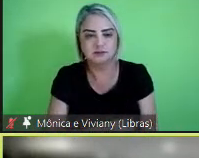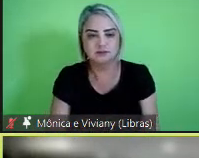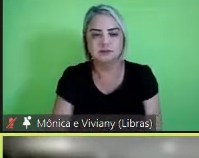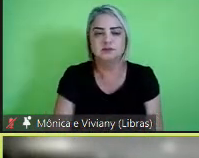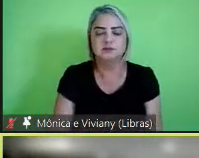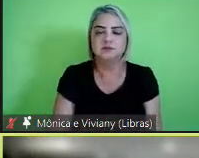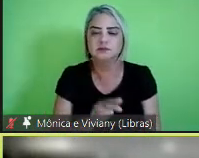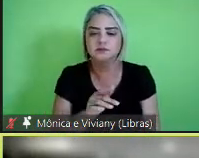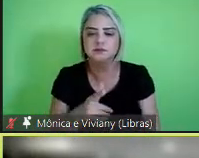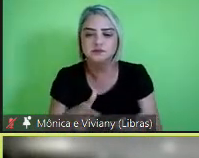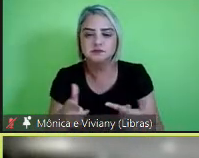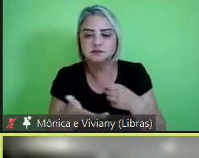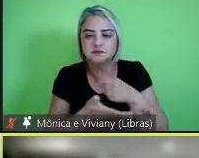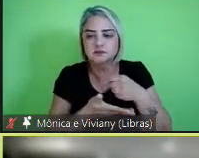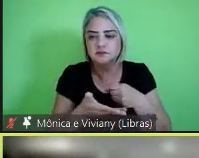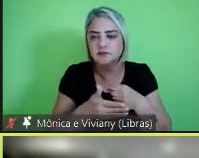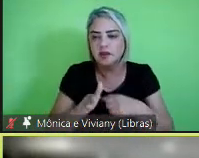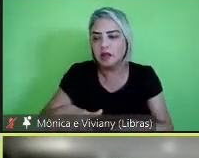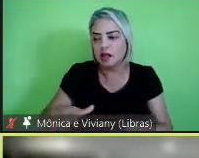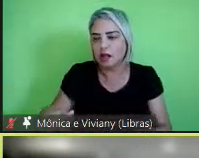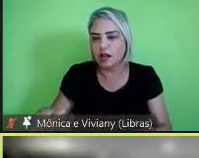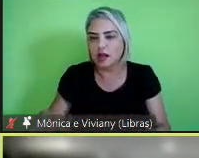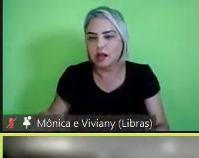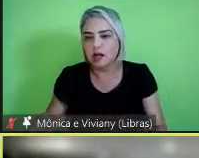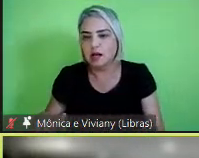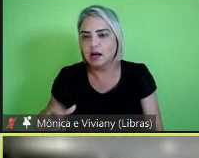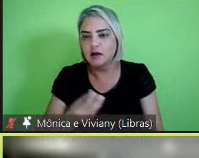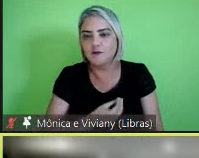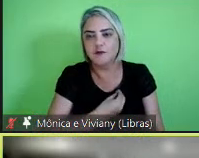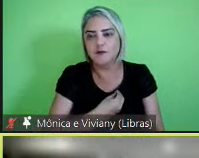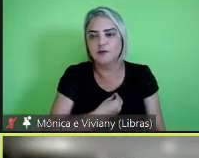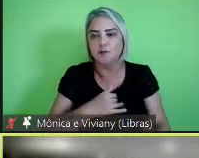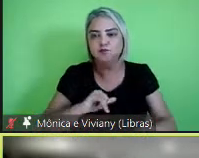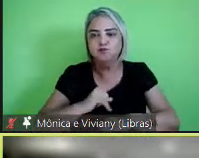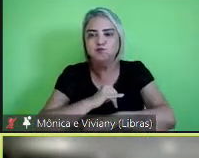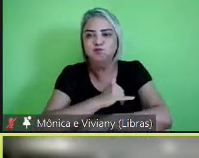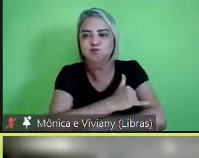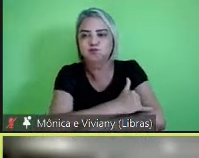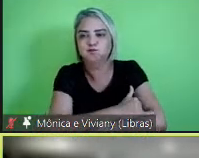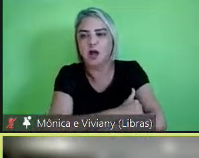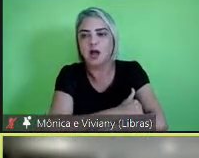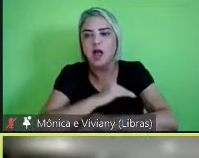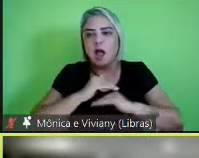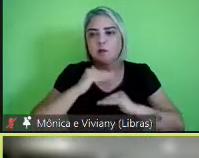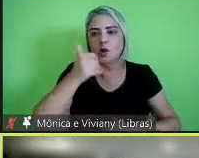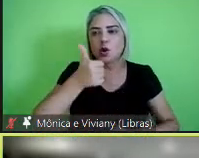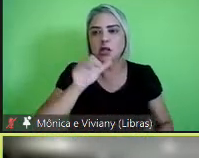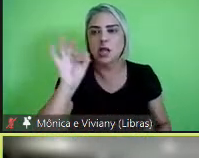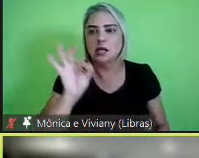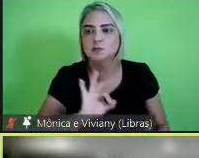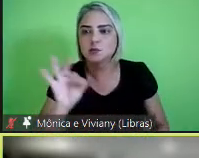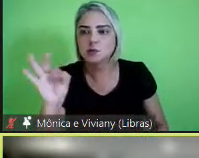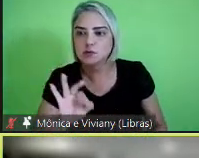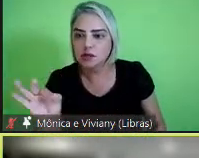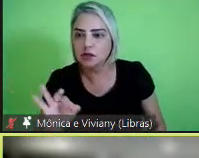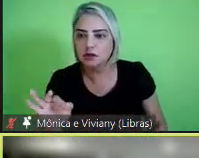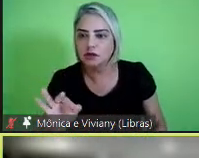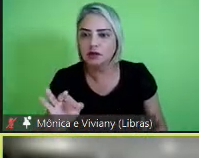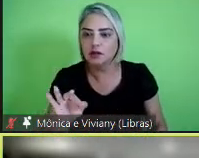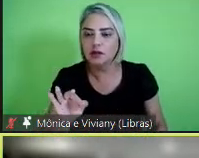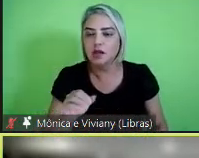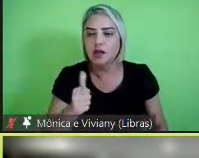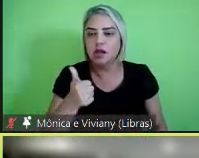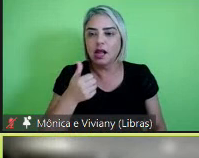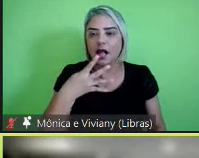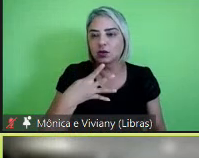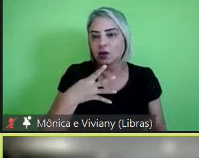with obesity at the ages 4 to 5, have gone up from about 10% to 14.5% from